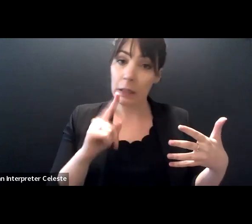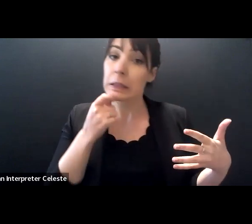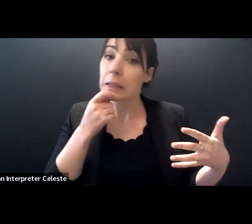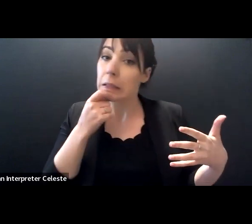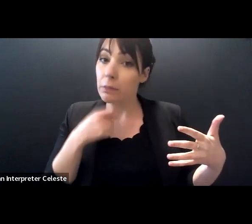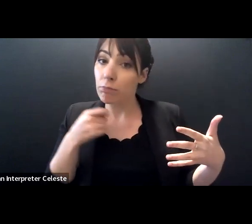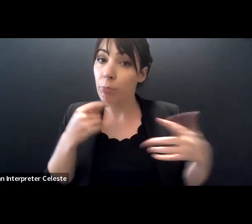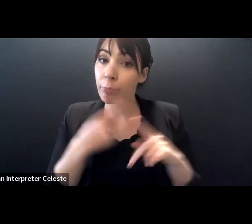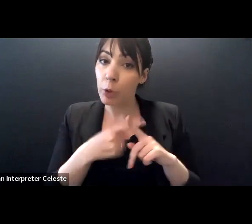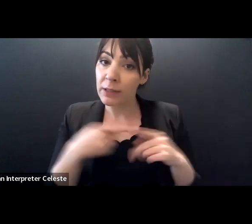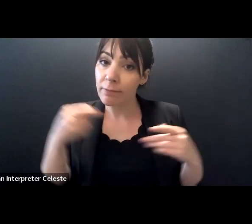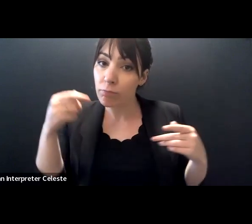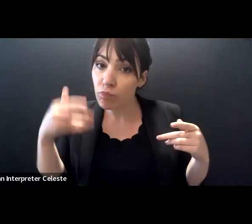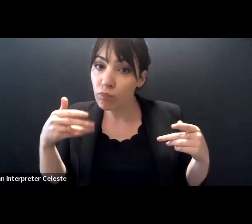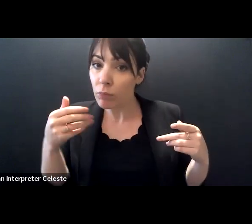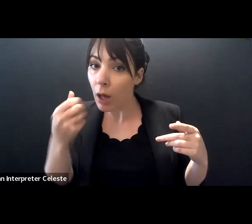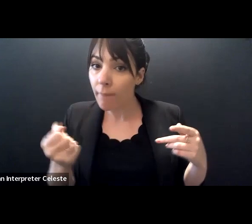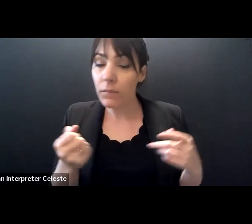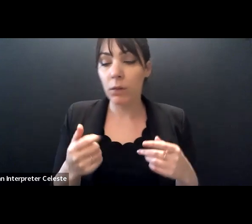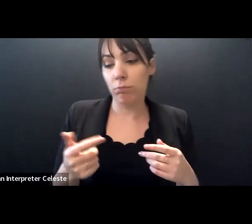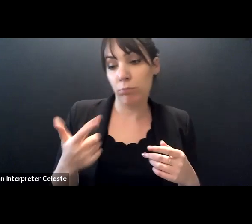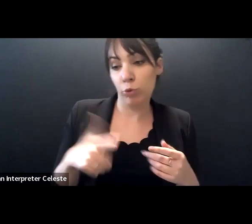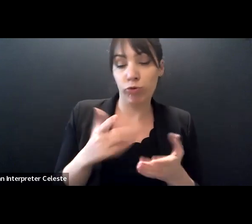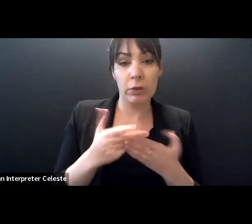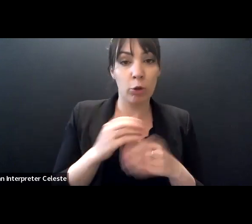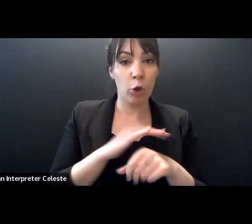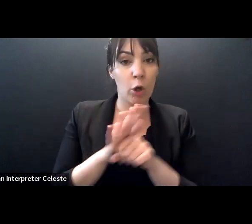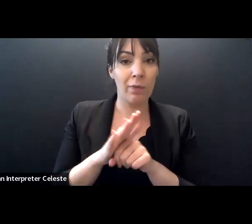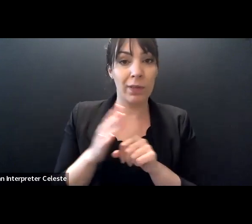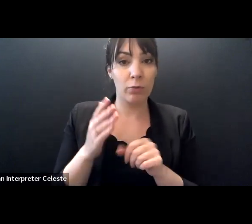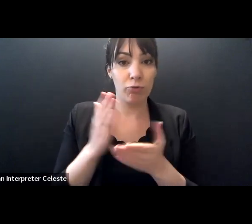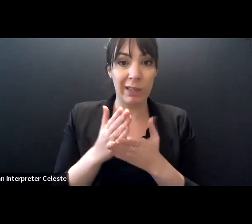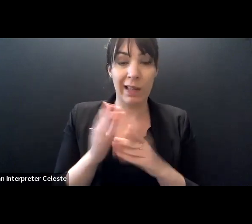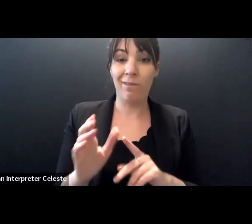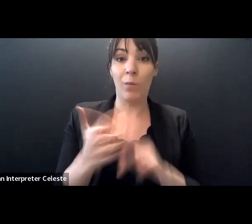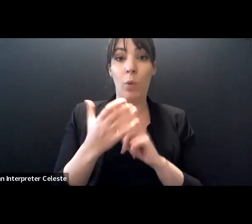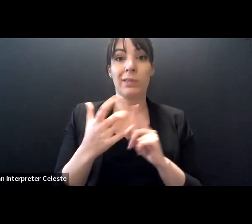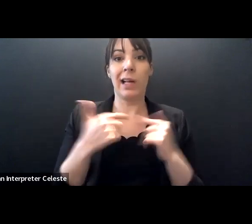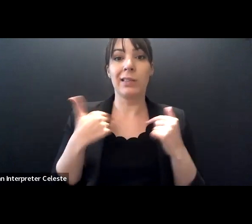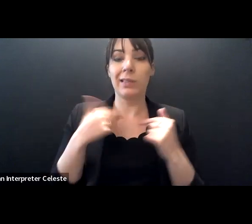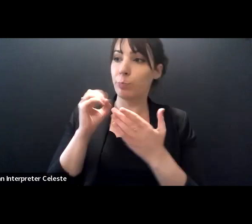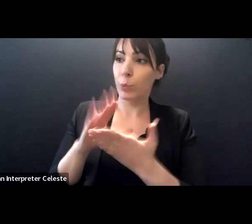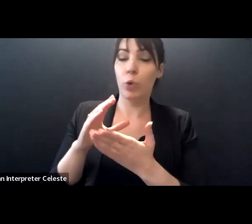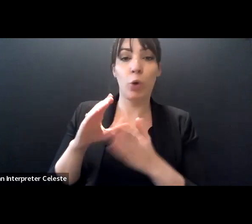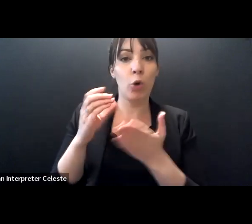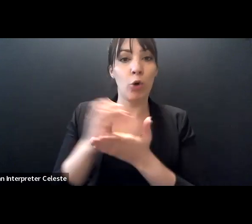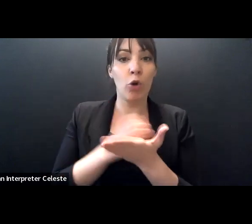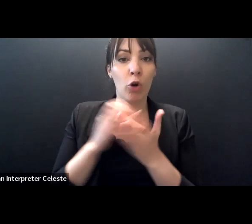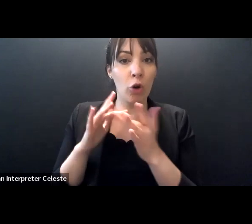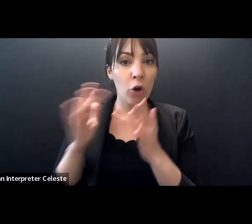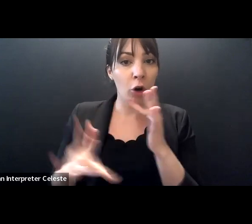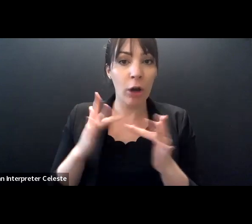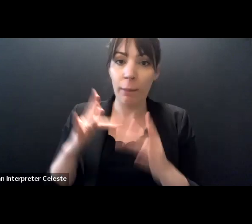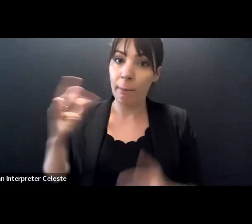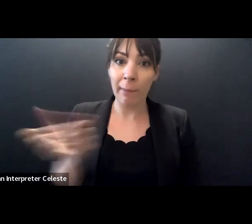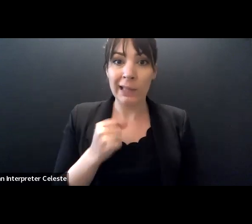put our subjects, our courses, our programs online. Many that some of us thought couldn't have, you know, we thought that we probably couldn't have done that before the